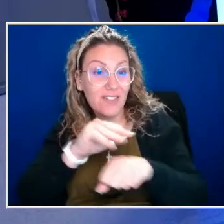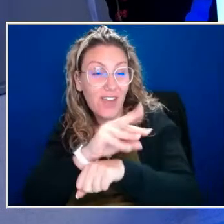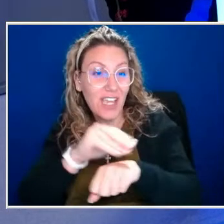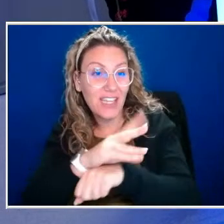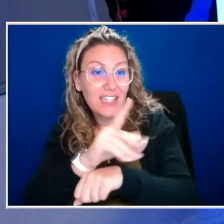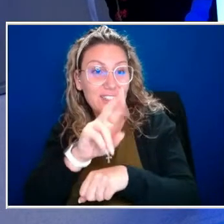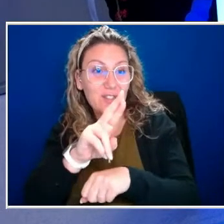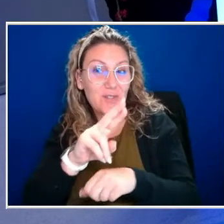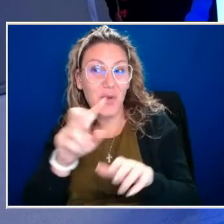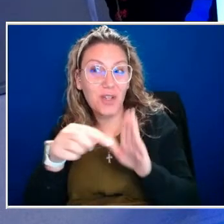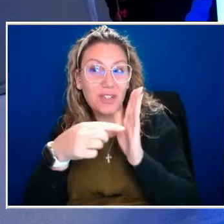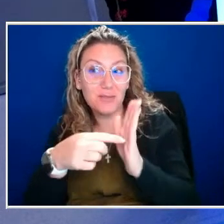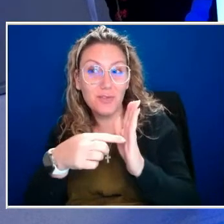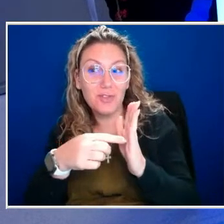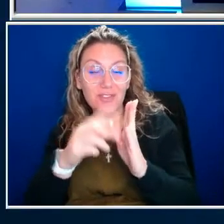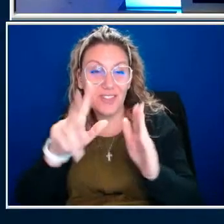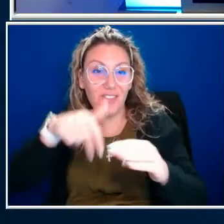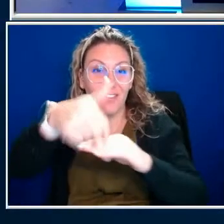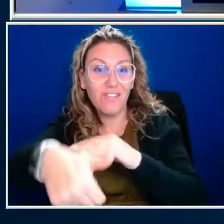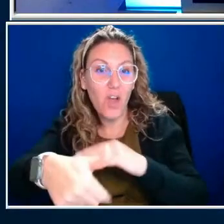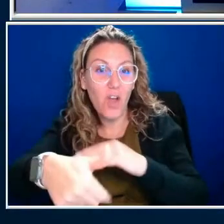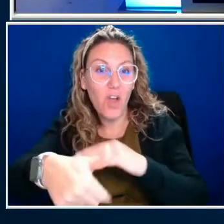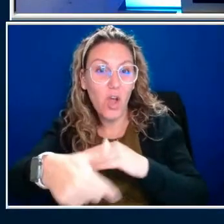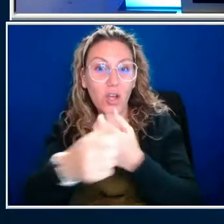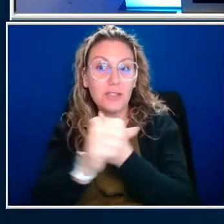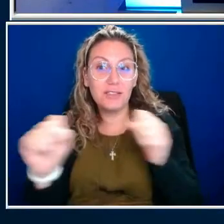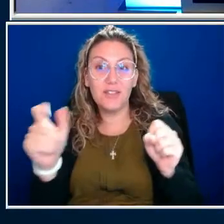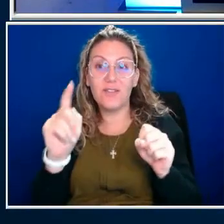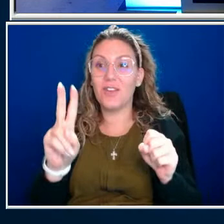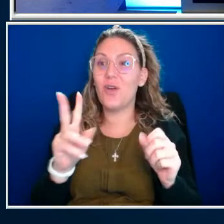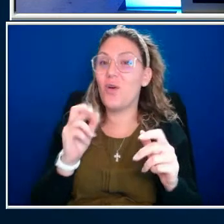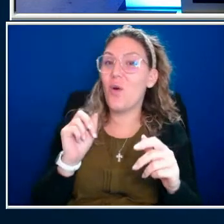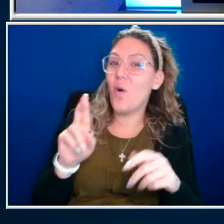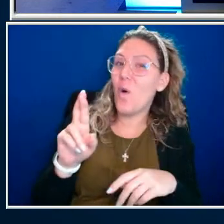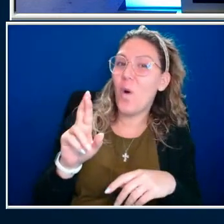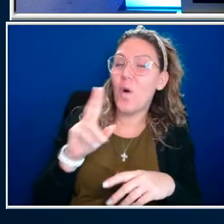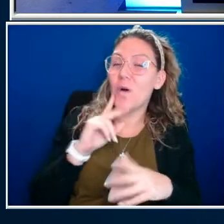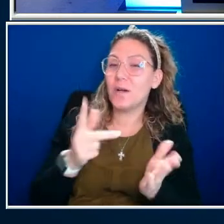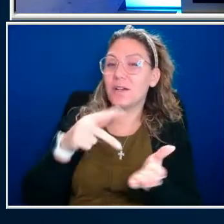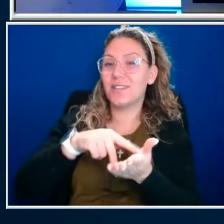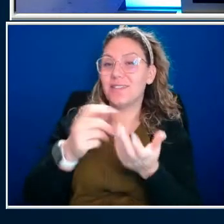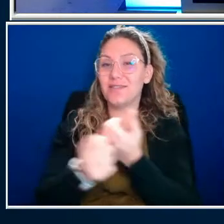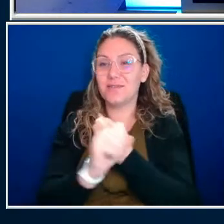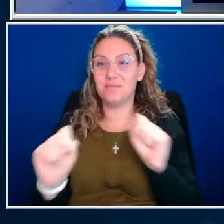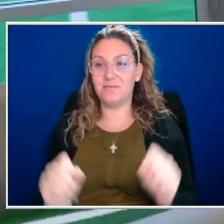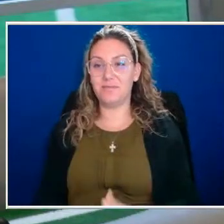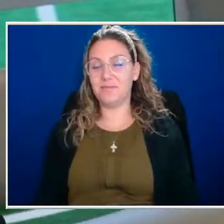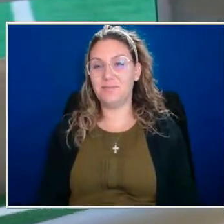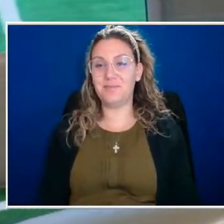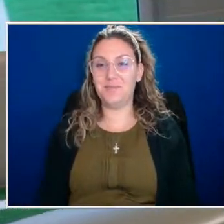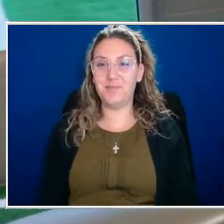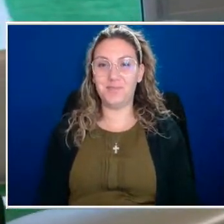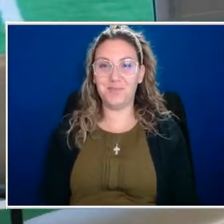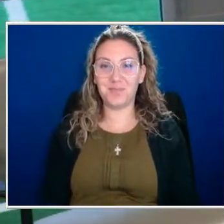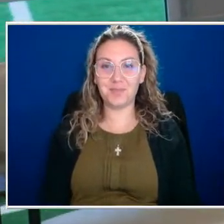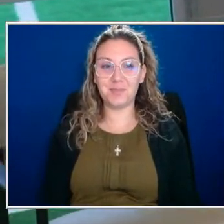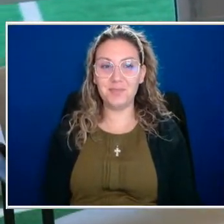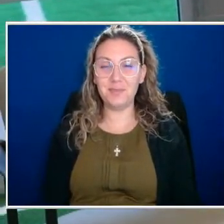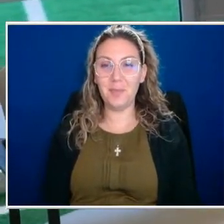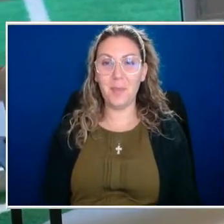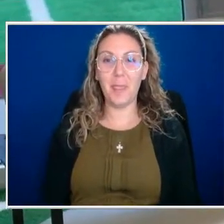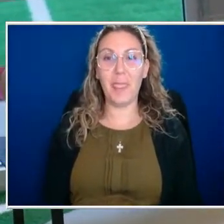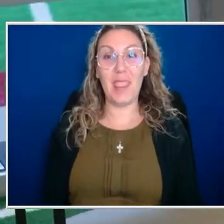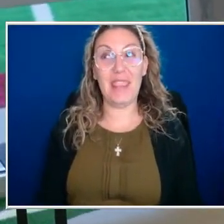or get up safely? How to fall safely or get up safely? That's a good question. You know, I don't have great advice for